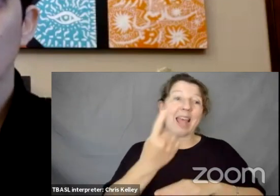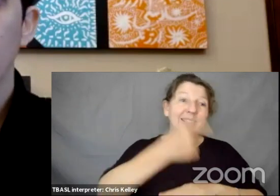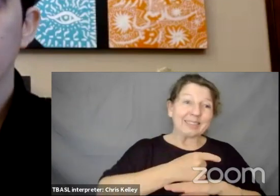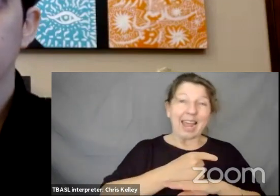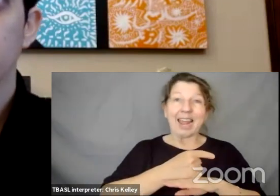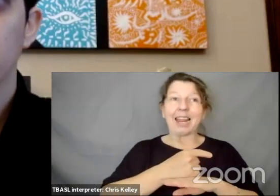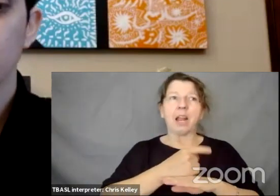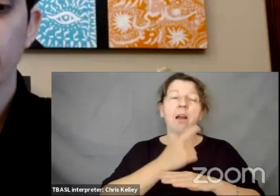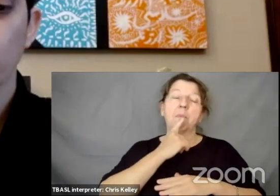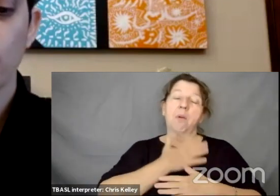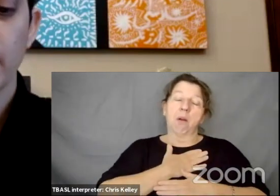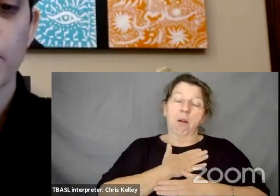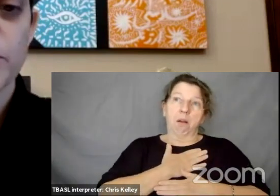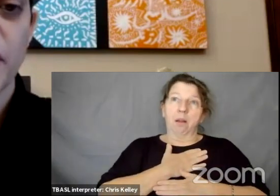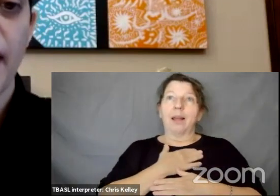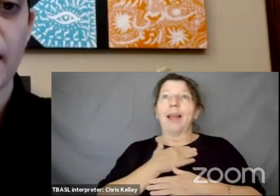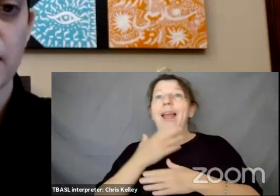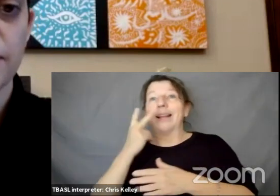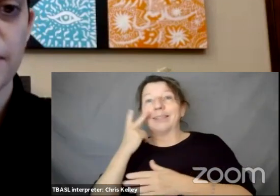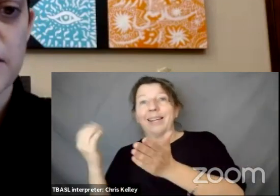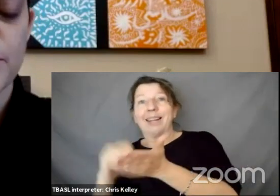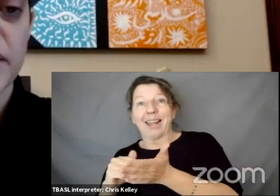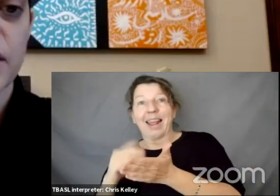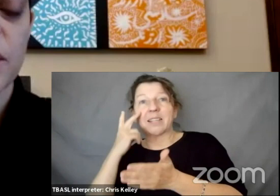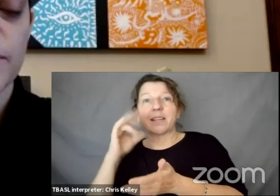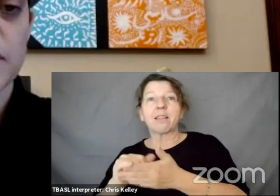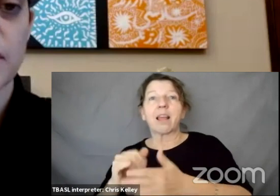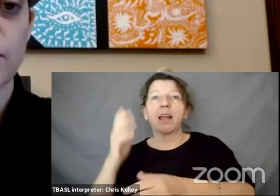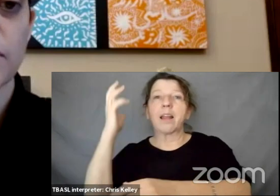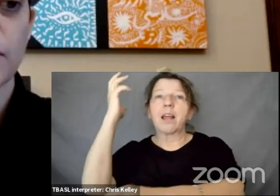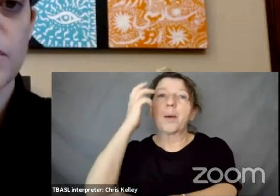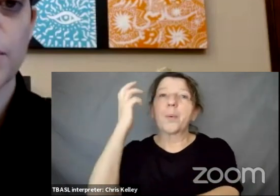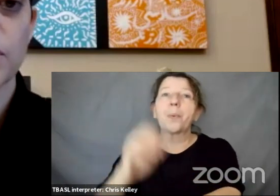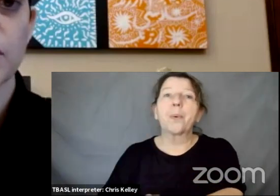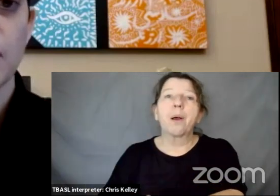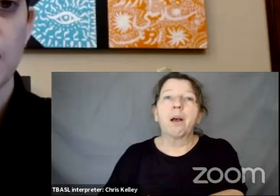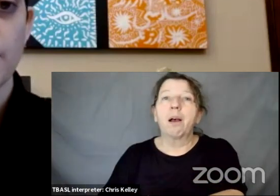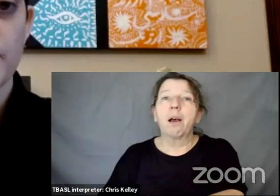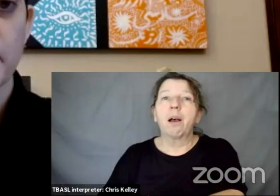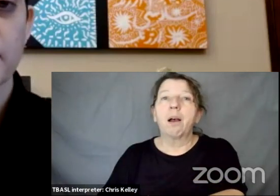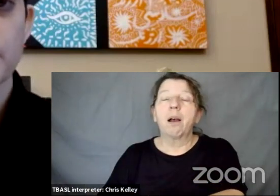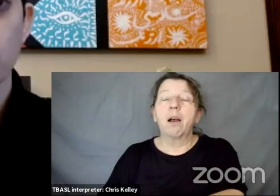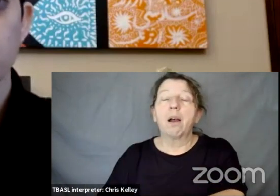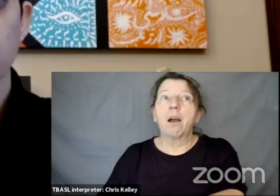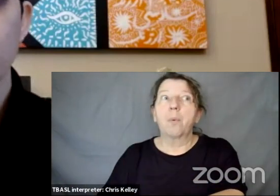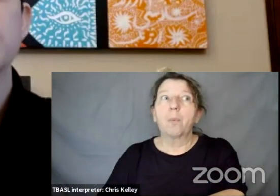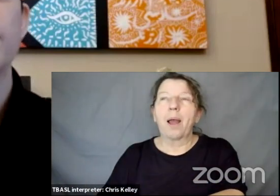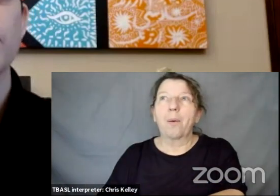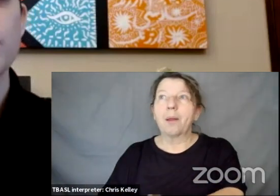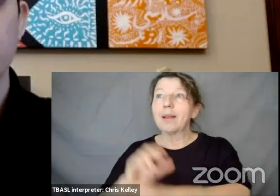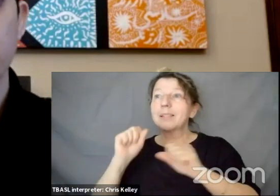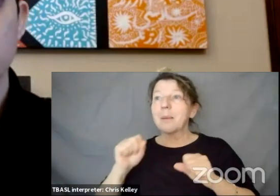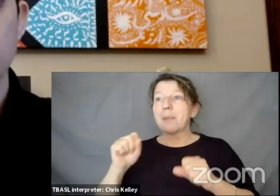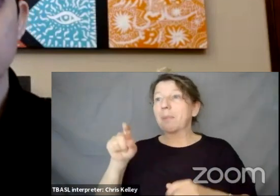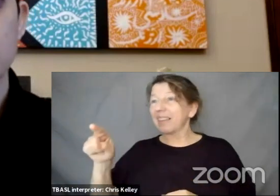of the way that we were able to have, as you're saying, James, multiple perspectives, points of